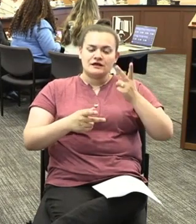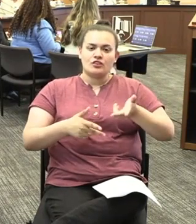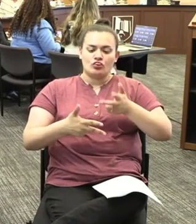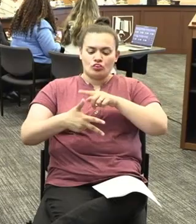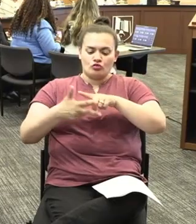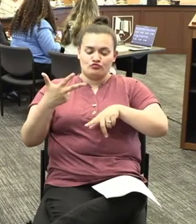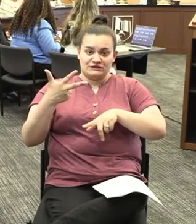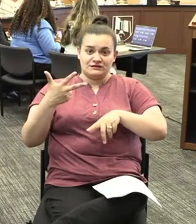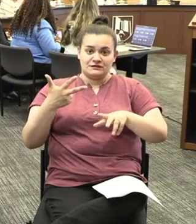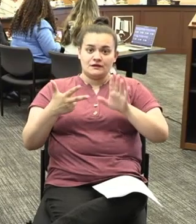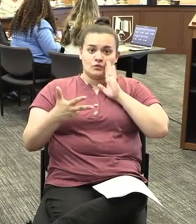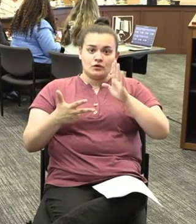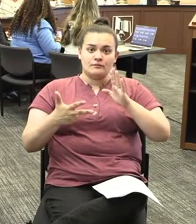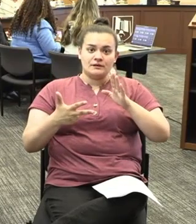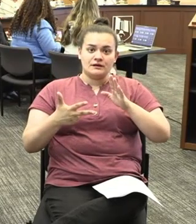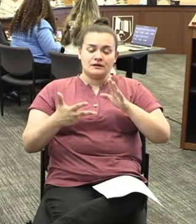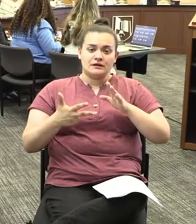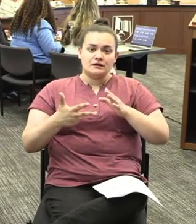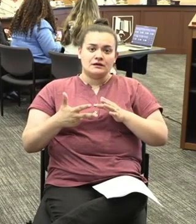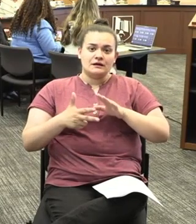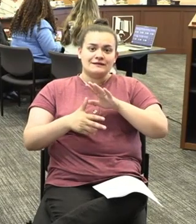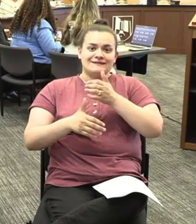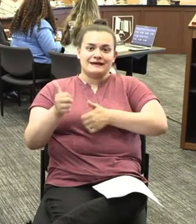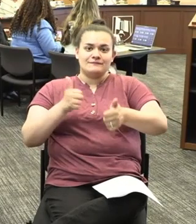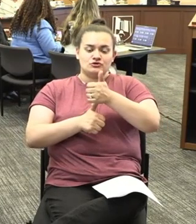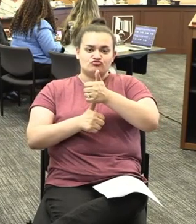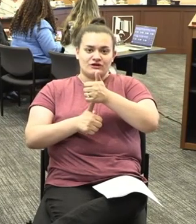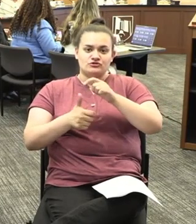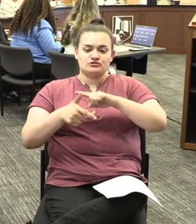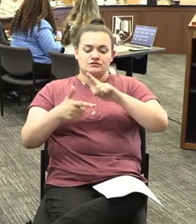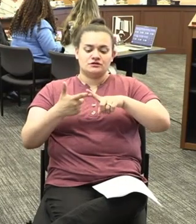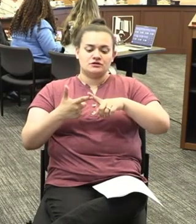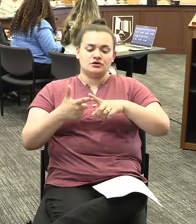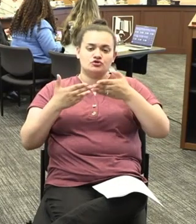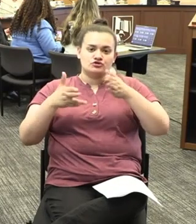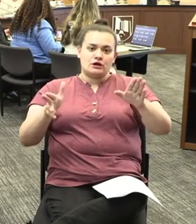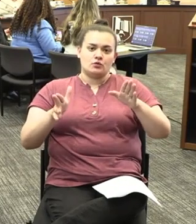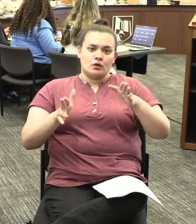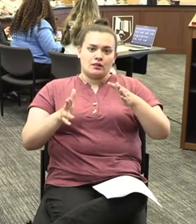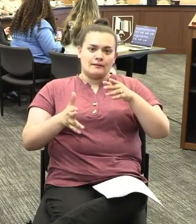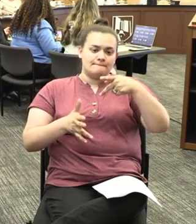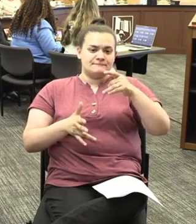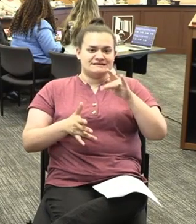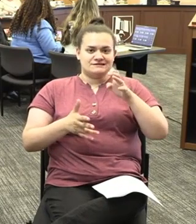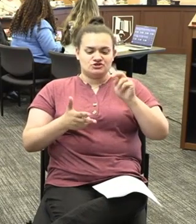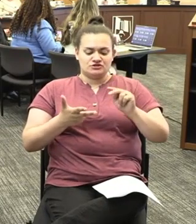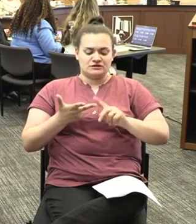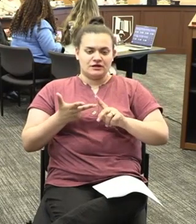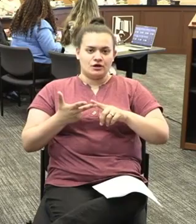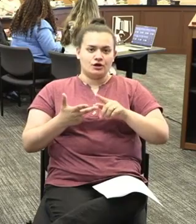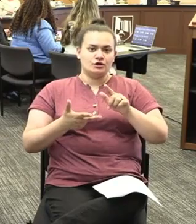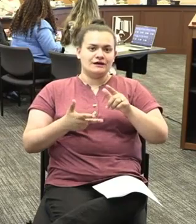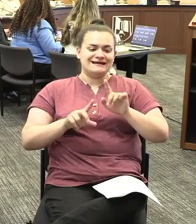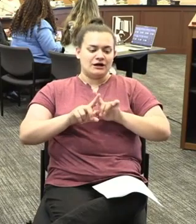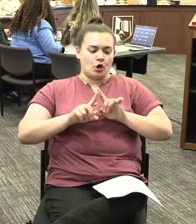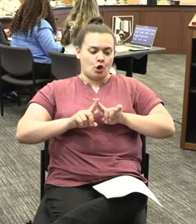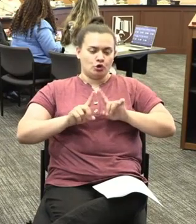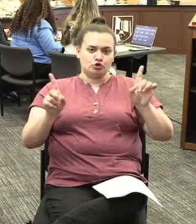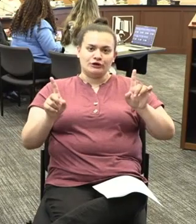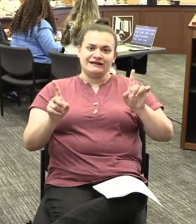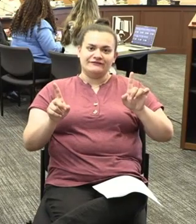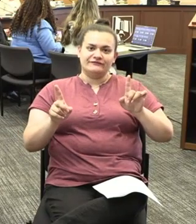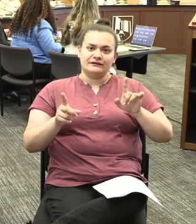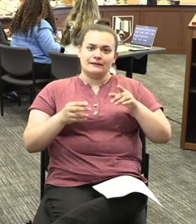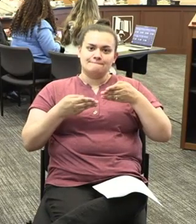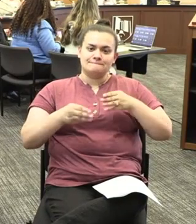that are going to be the governance and administration, general petition, and also alternative method for awarding